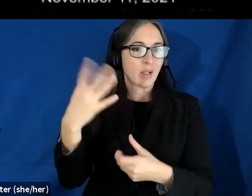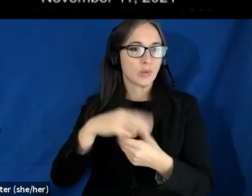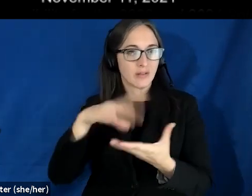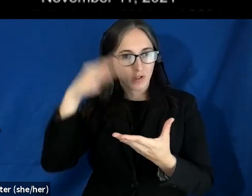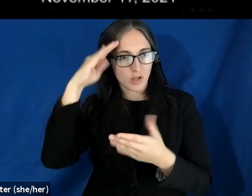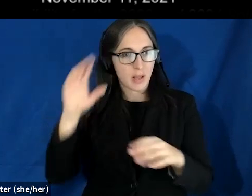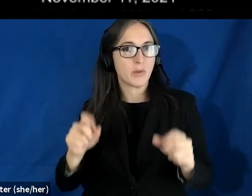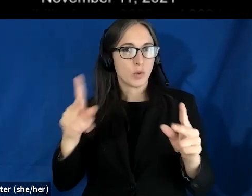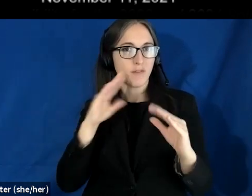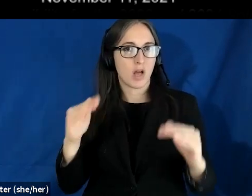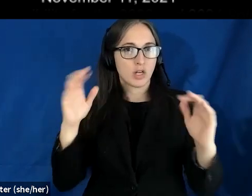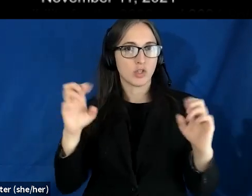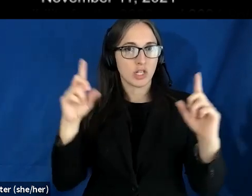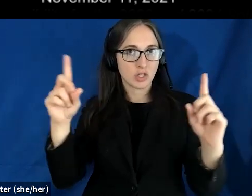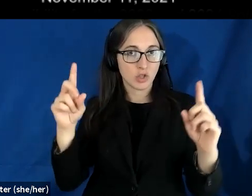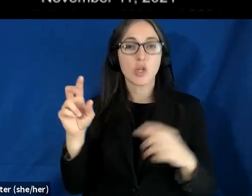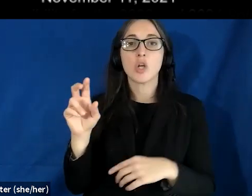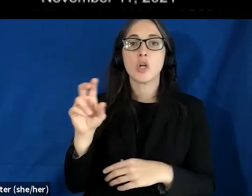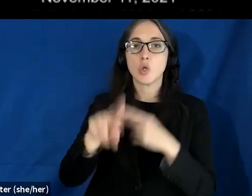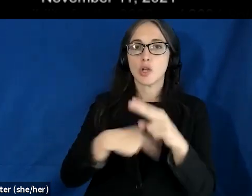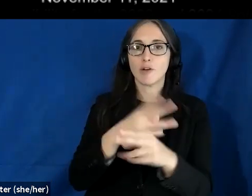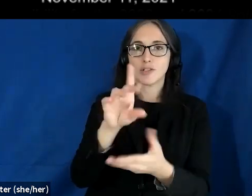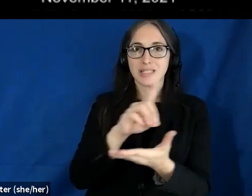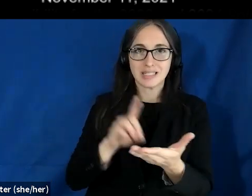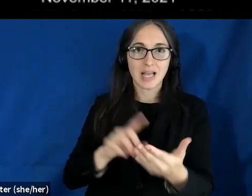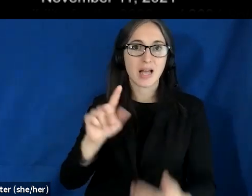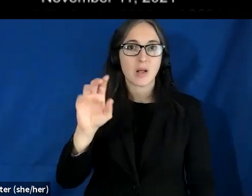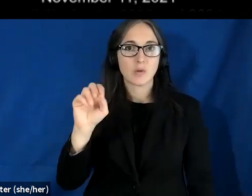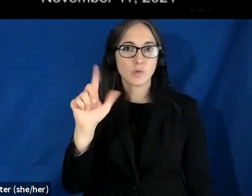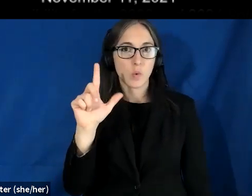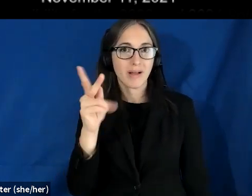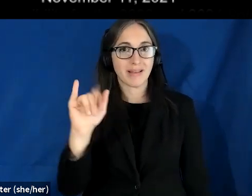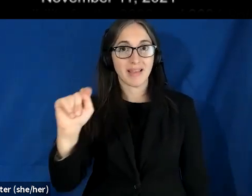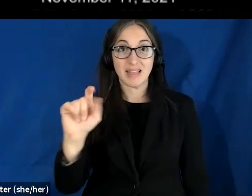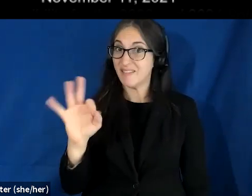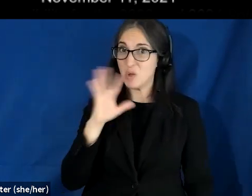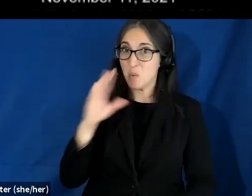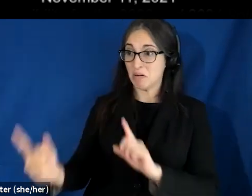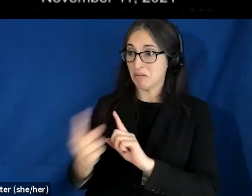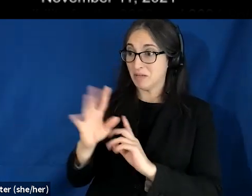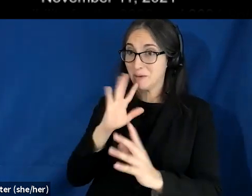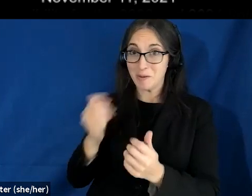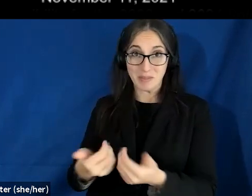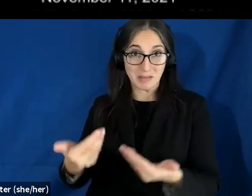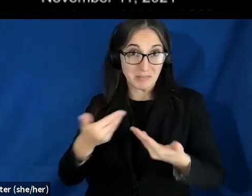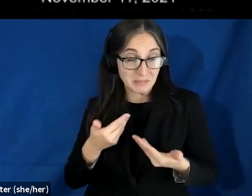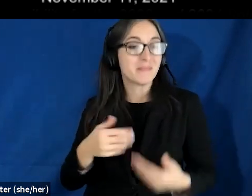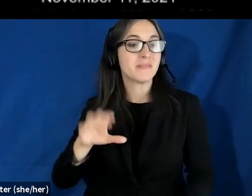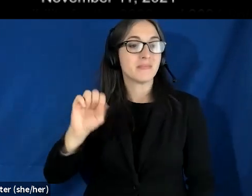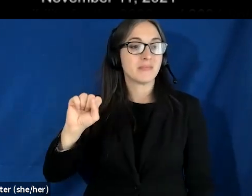Design Toolkit. And if you want to just talk to me, I'm Sheryl Burgstahler at